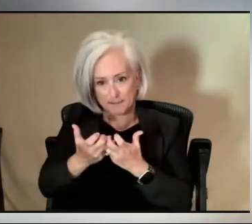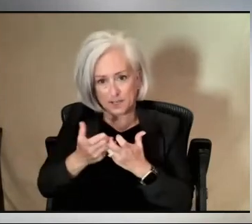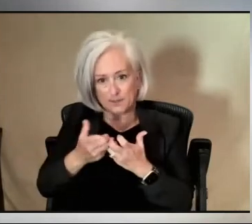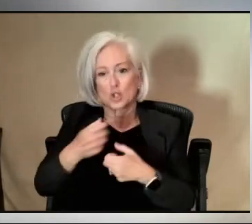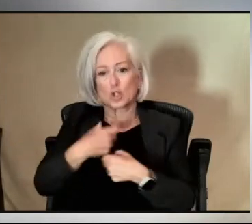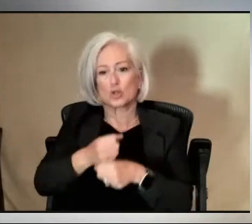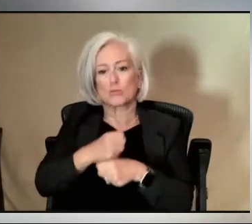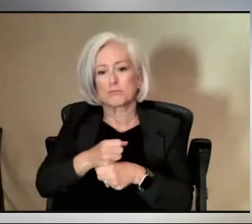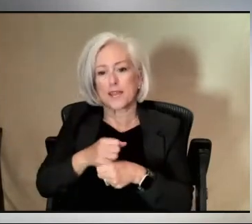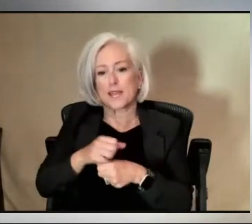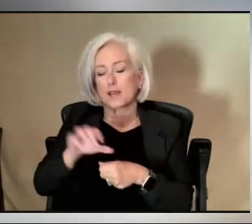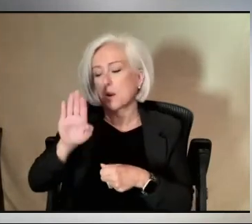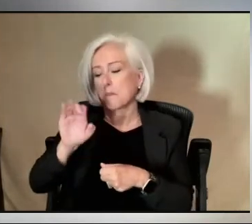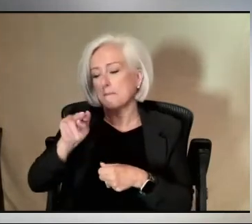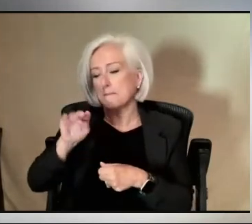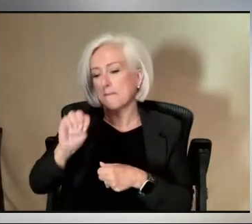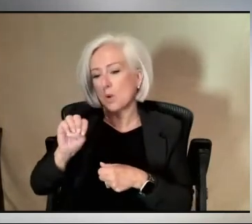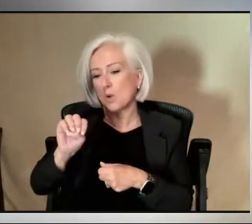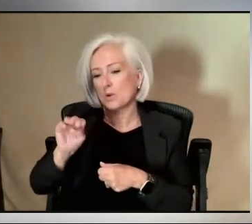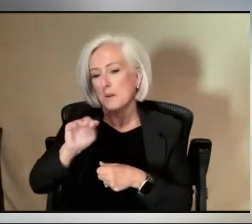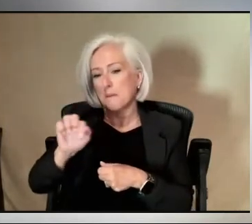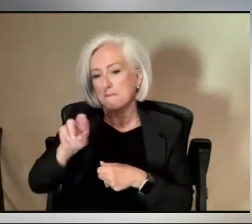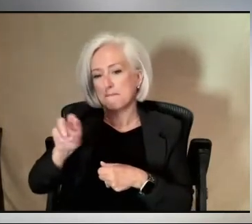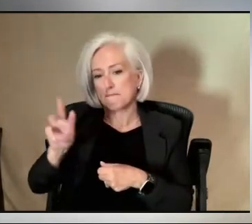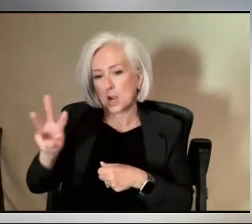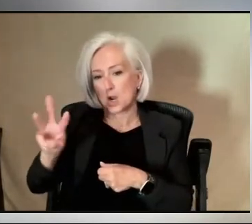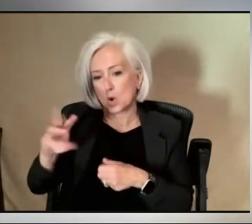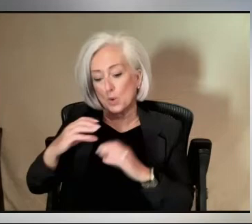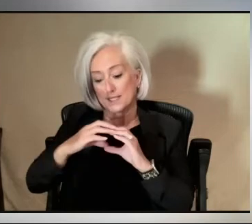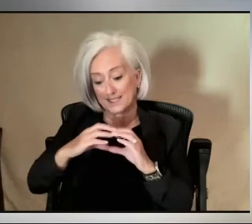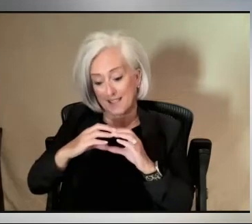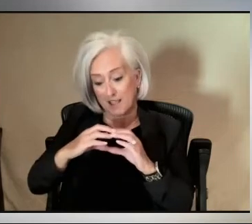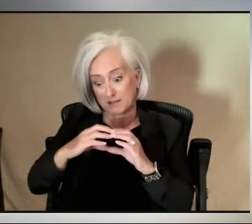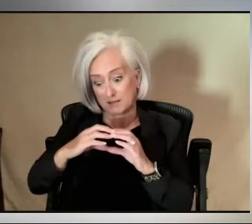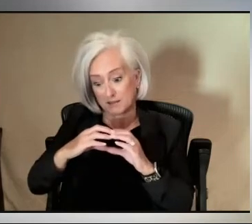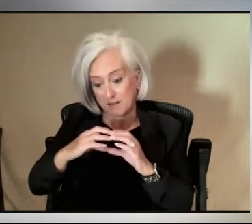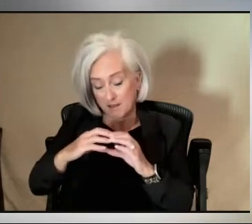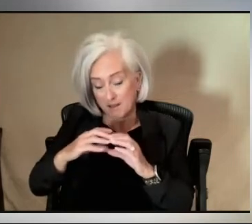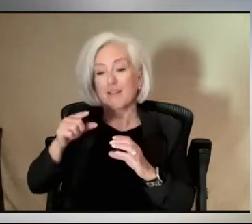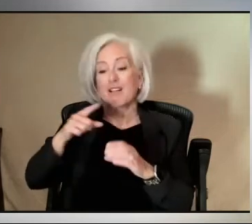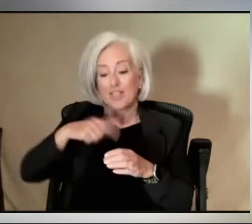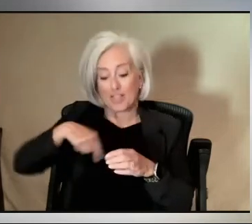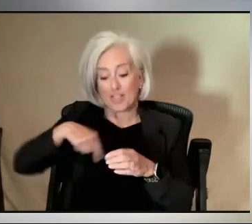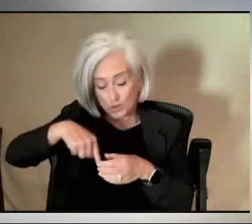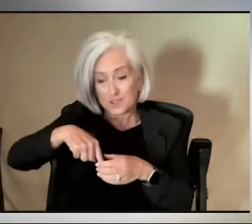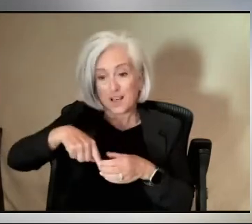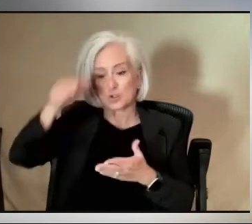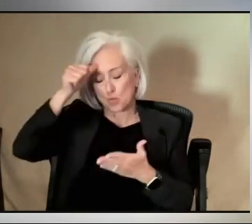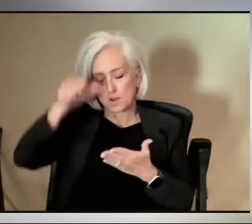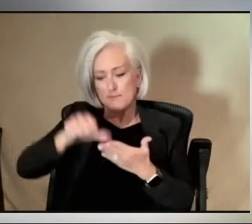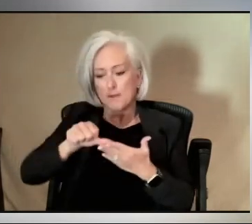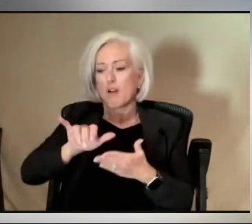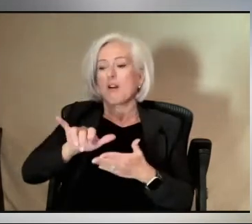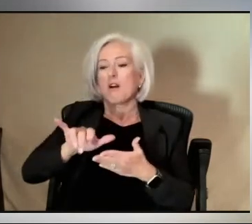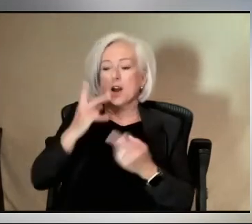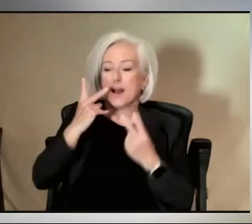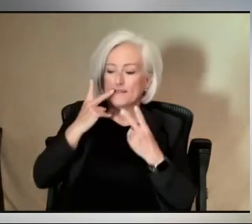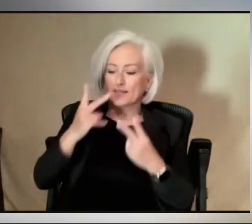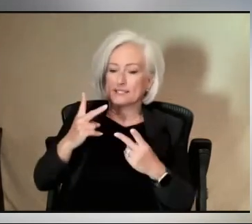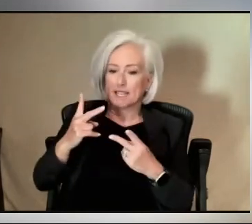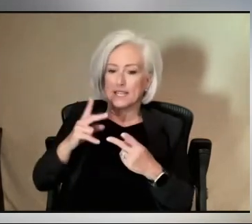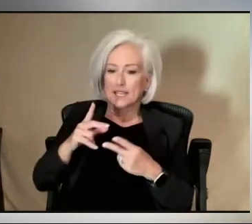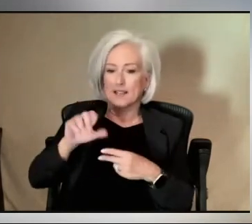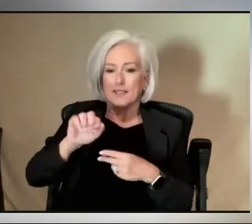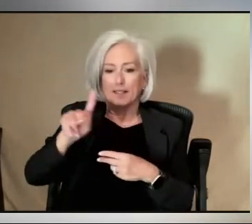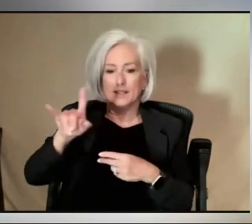cells that remember that they have seen that spike protein and will stimulate immunity if